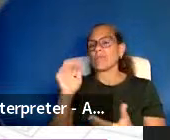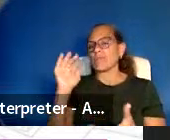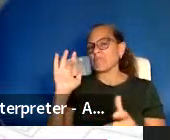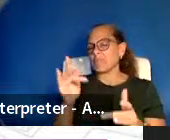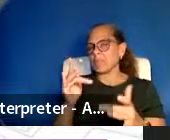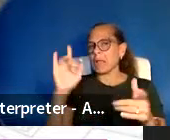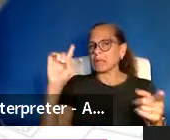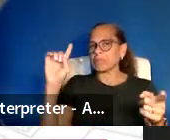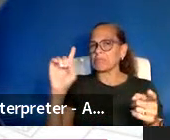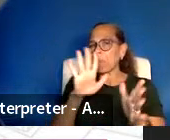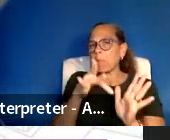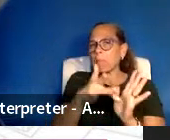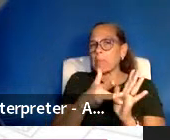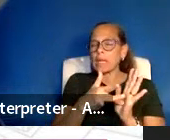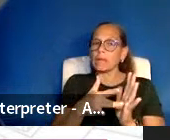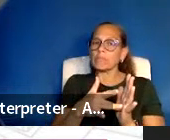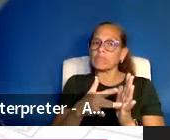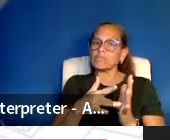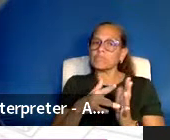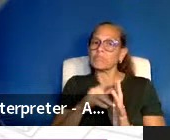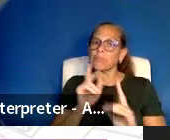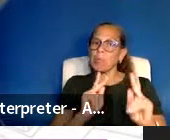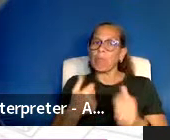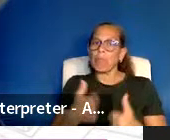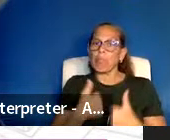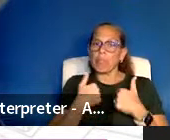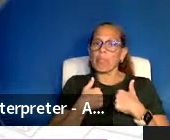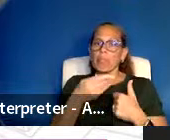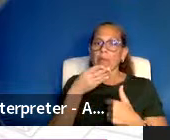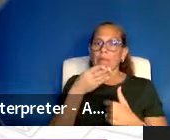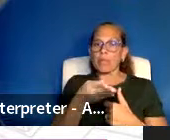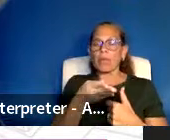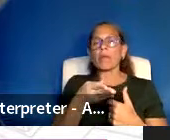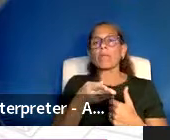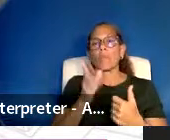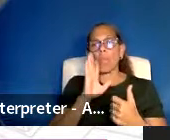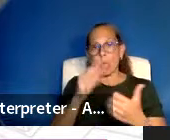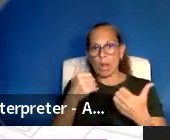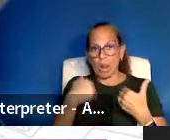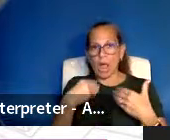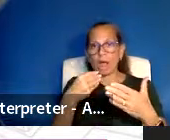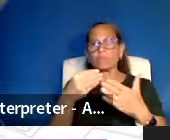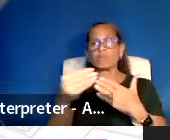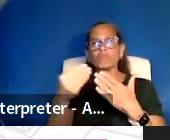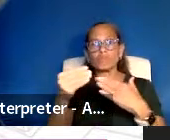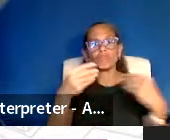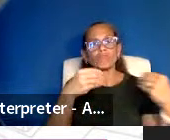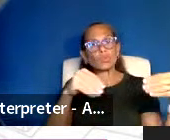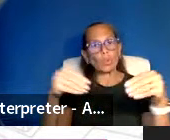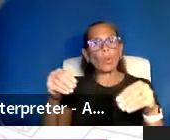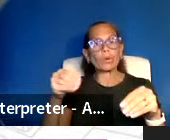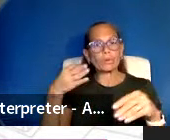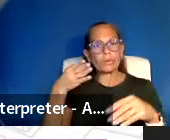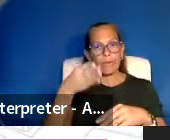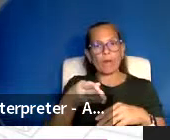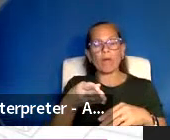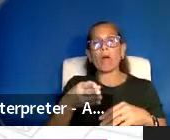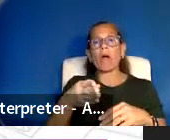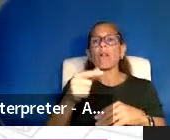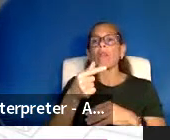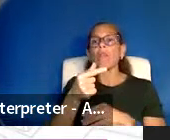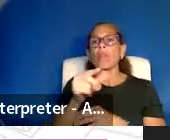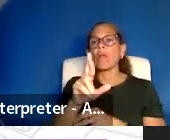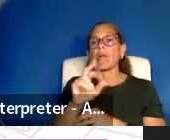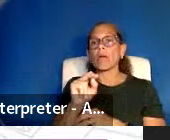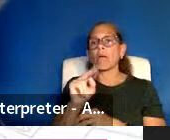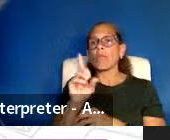while the C24 overlay allows a range of local retail and services to be permitted on the ground floor of buildings across this